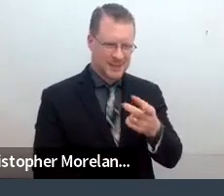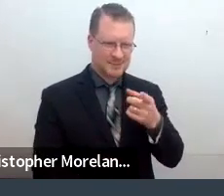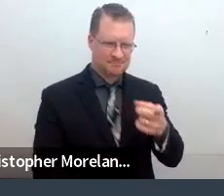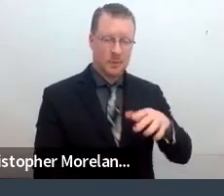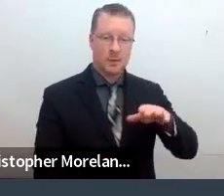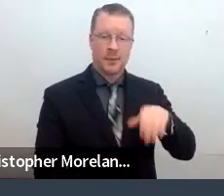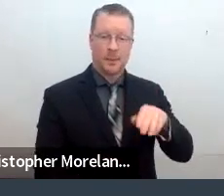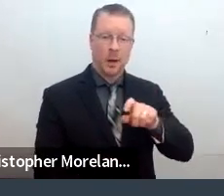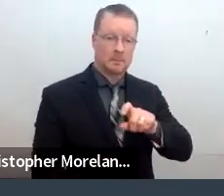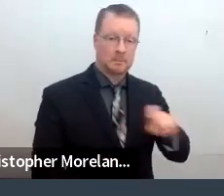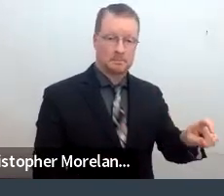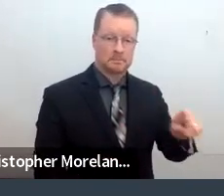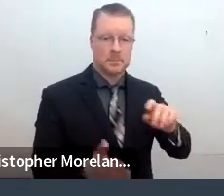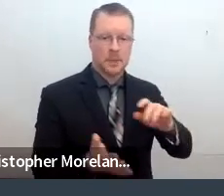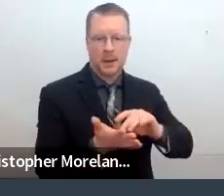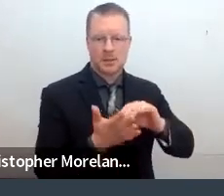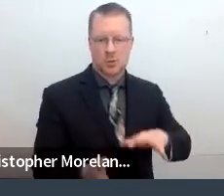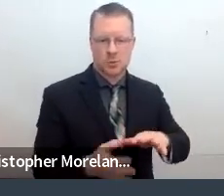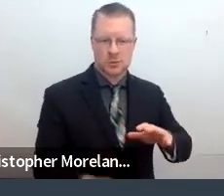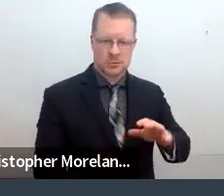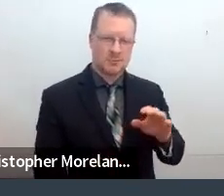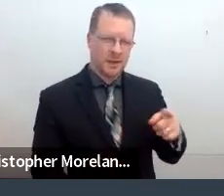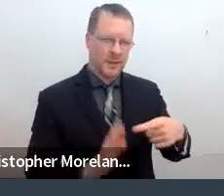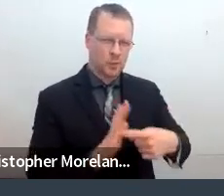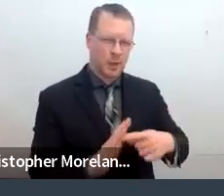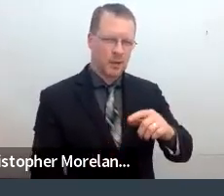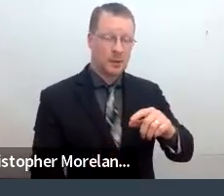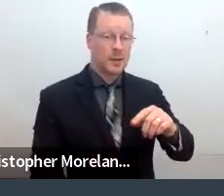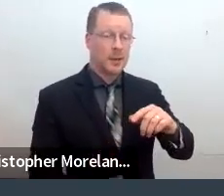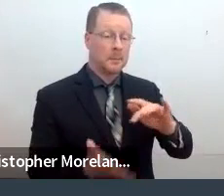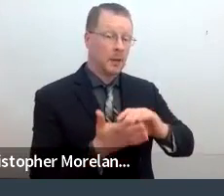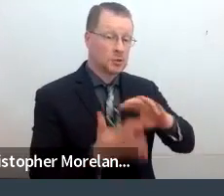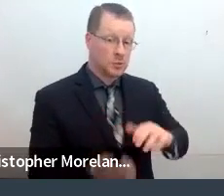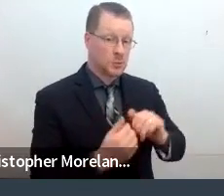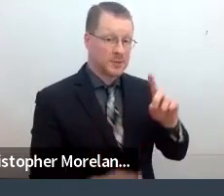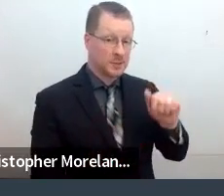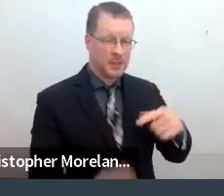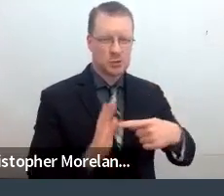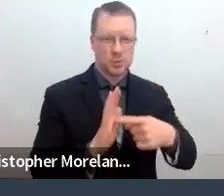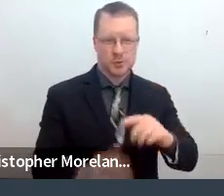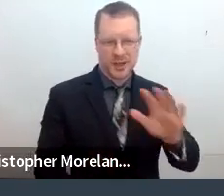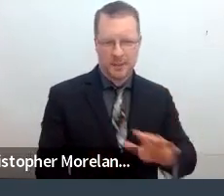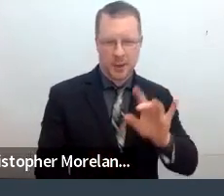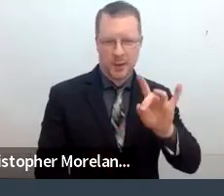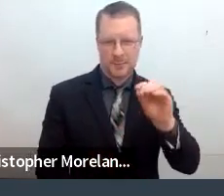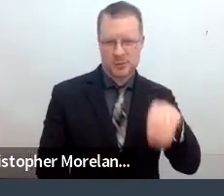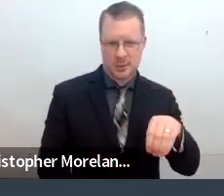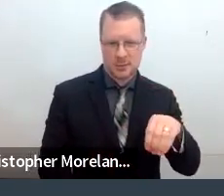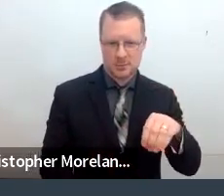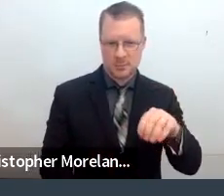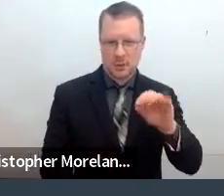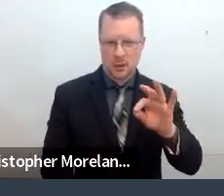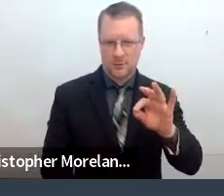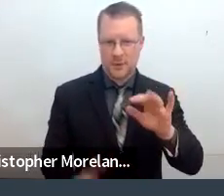workforce. And we can see here along the bottom, that represents students, medical students with